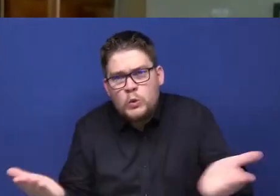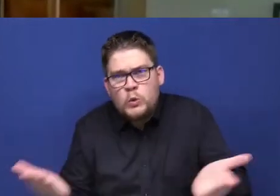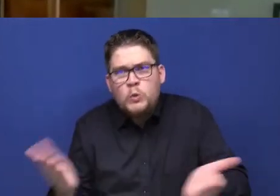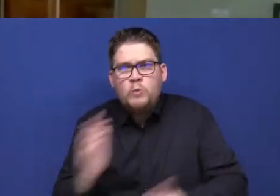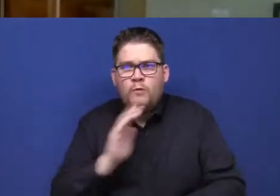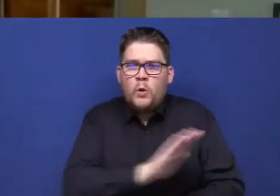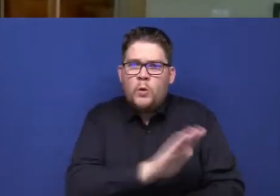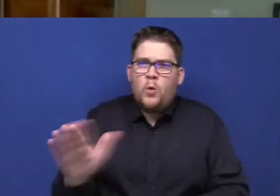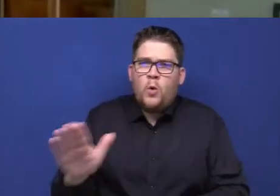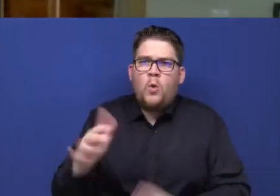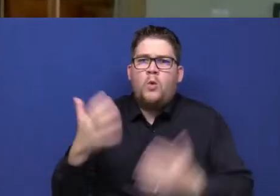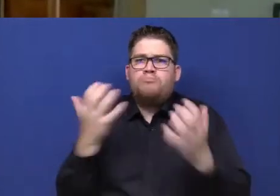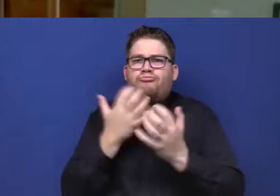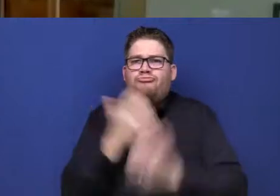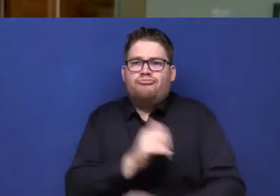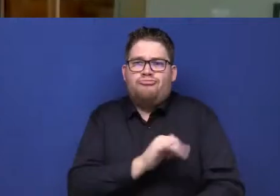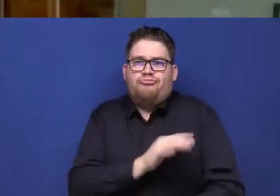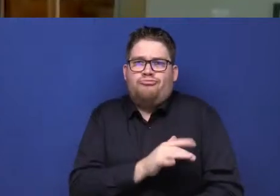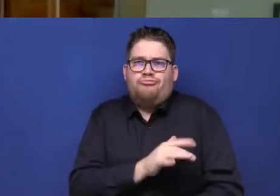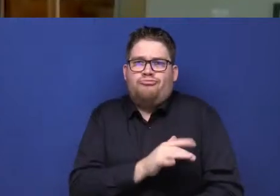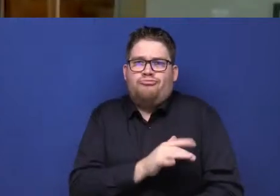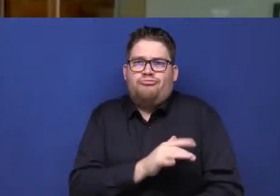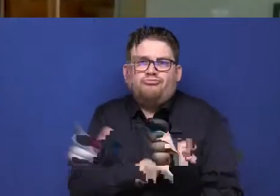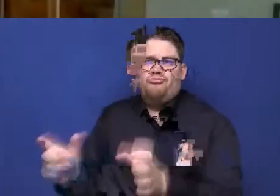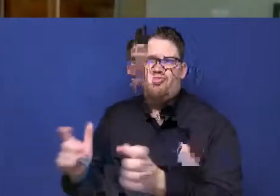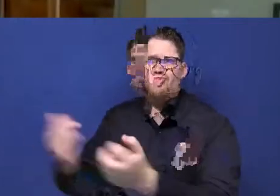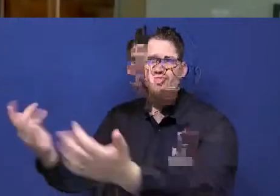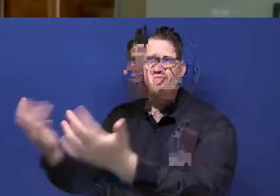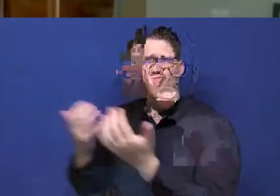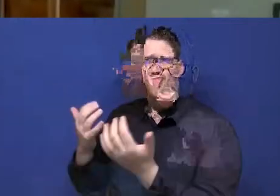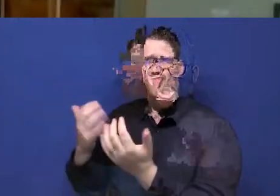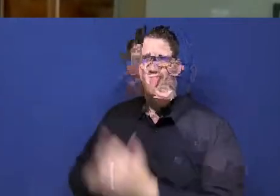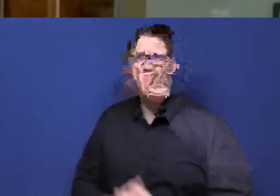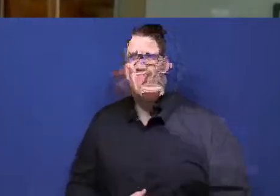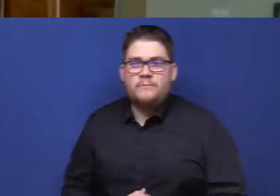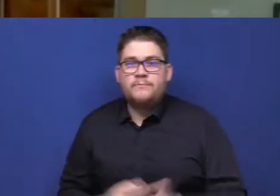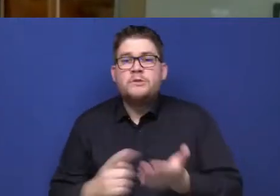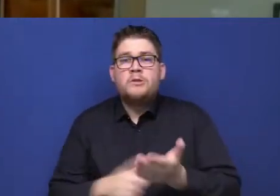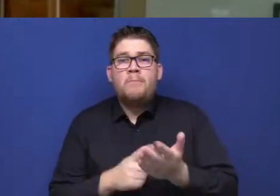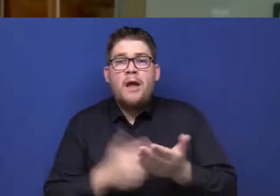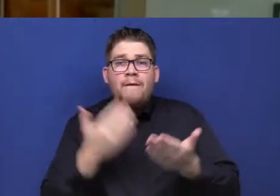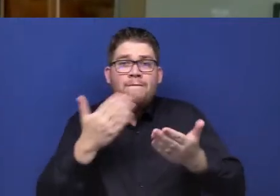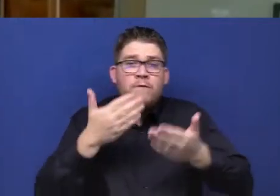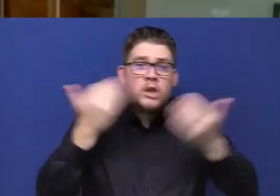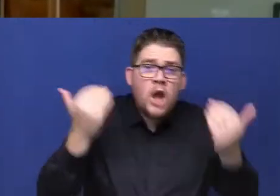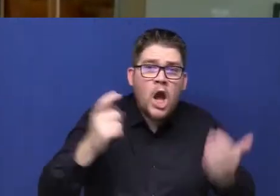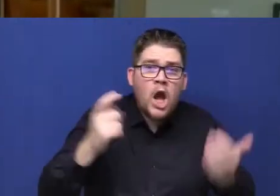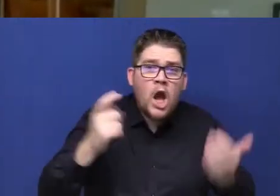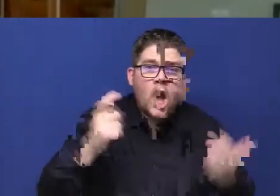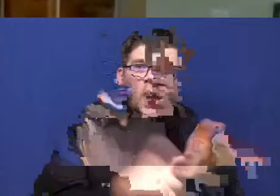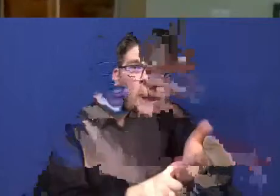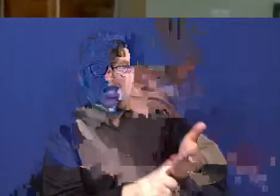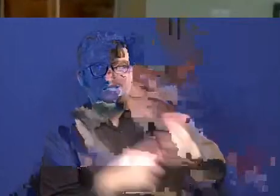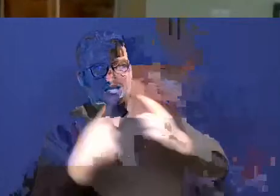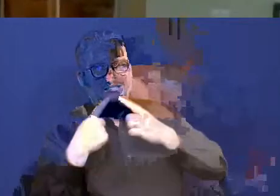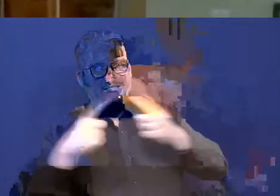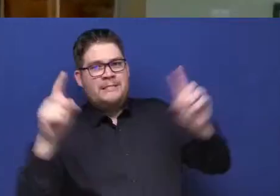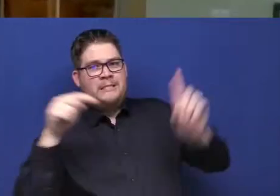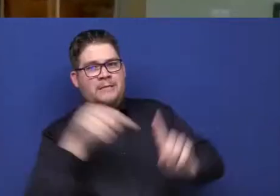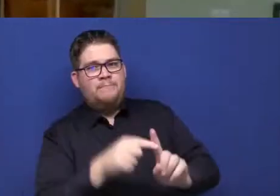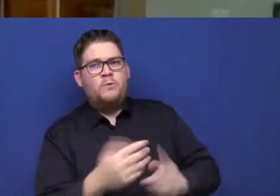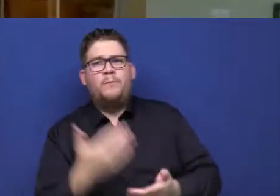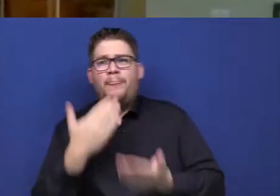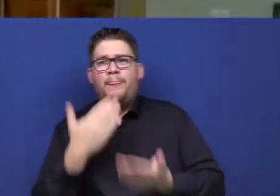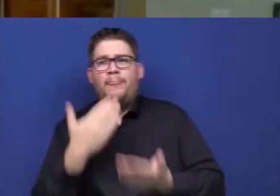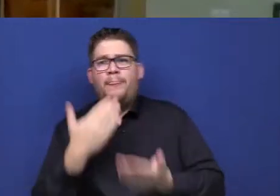did. Our next question is from Marcello Bernardo with News 1130. Marcello, please go ahead. Hi, everyone, and thanks again for taking the time